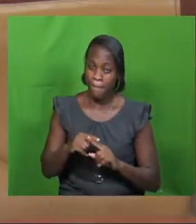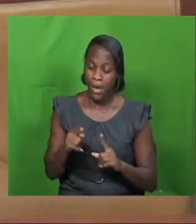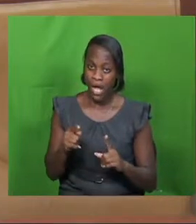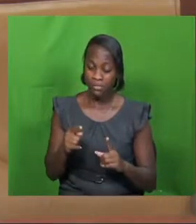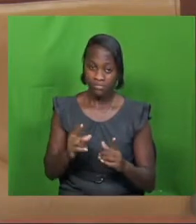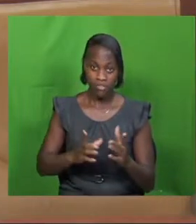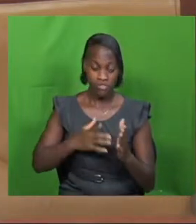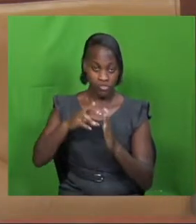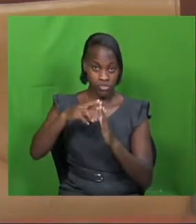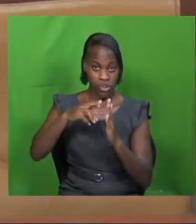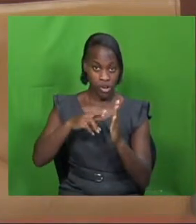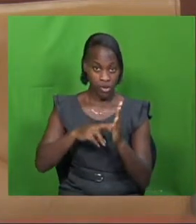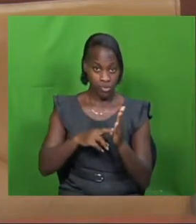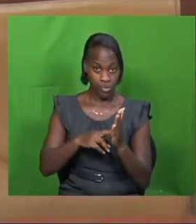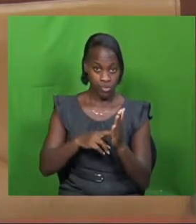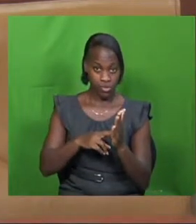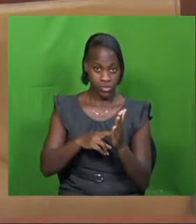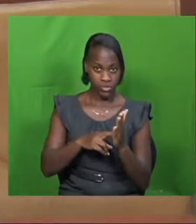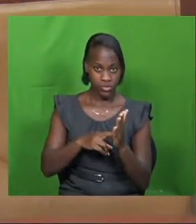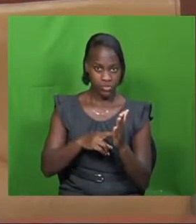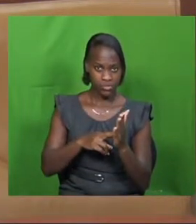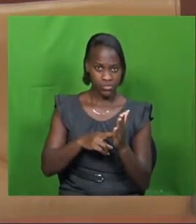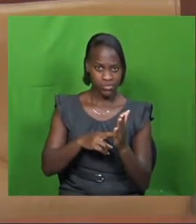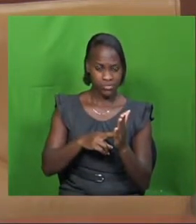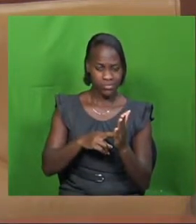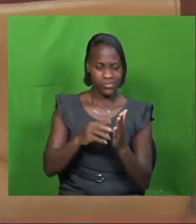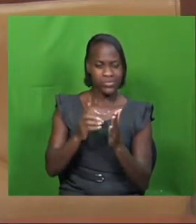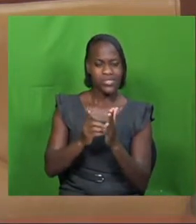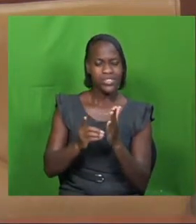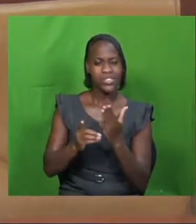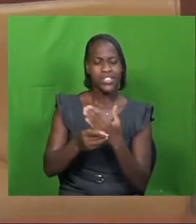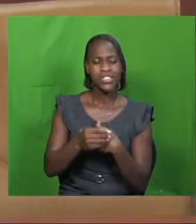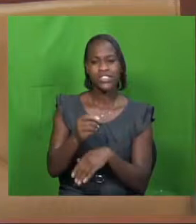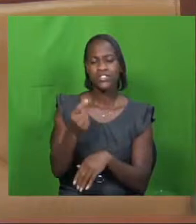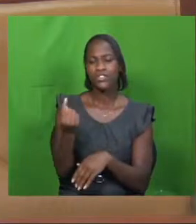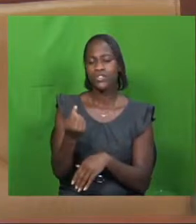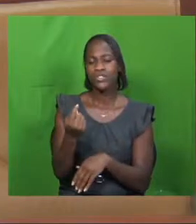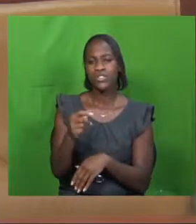official report. The date is Tuesday, 22nd March